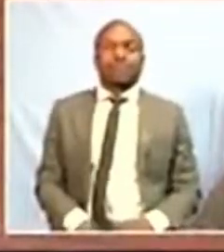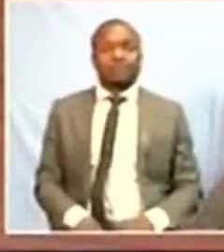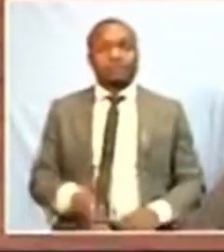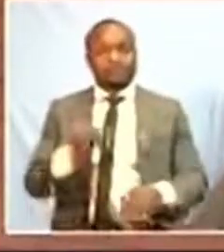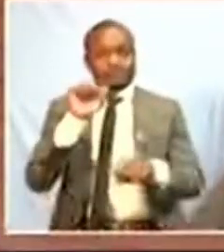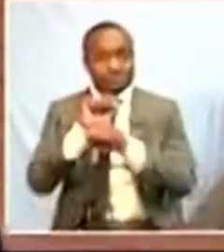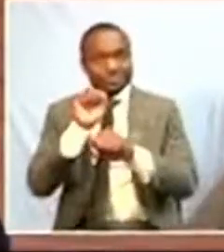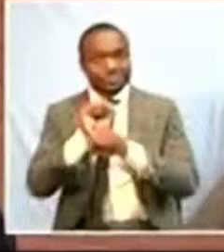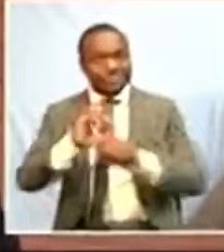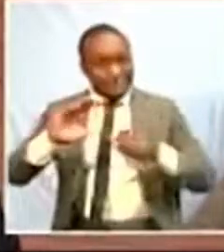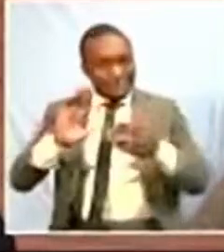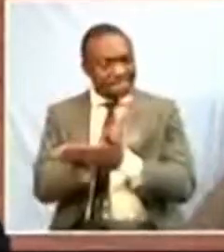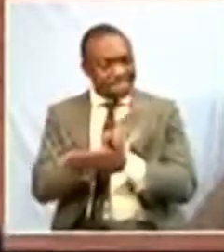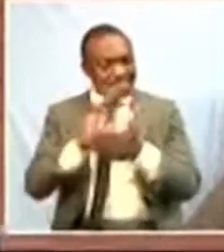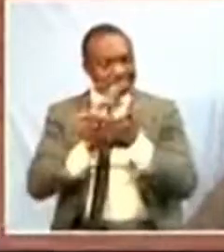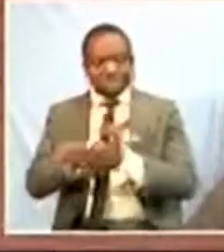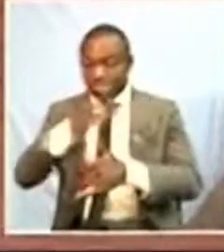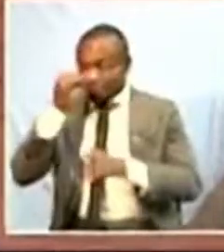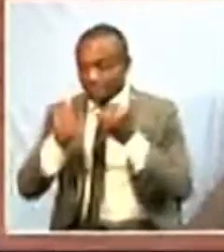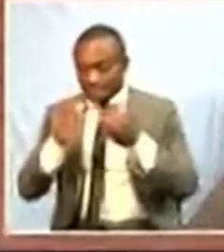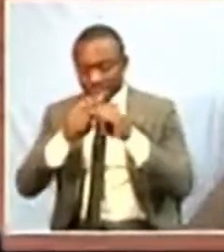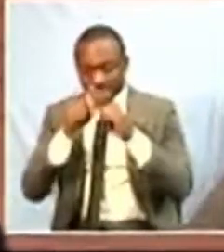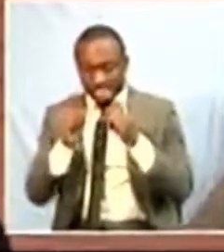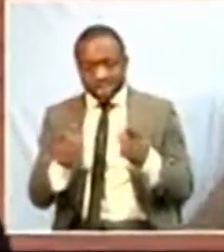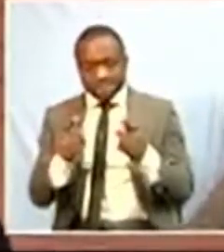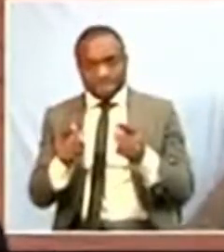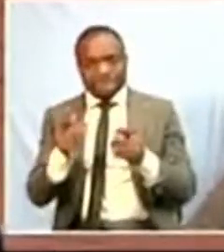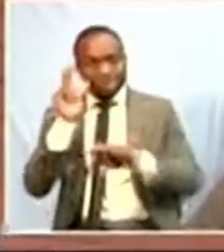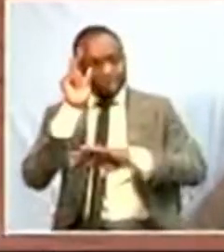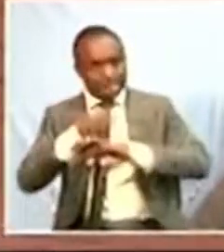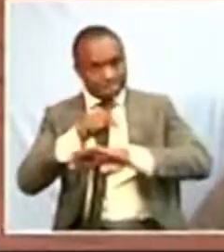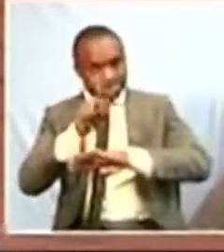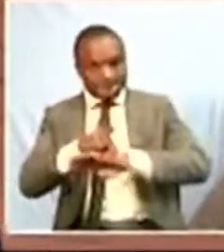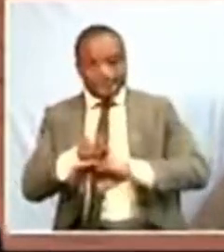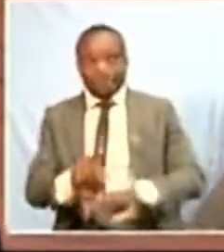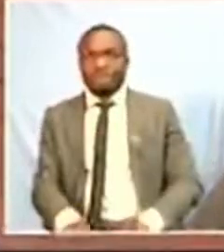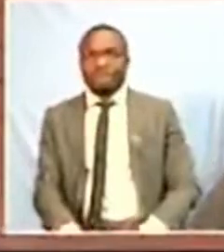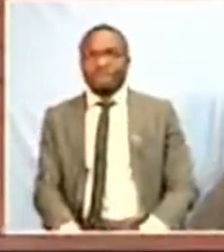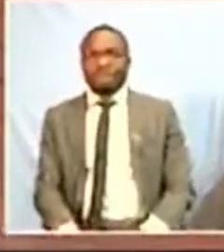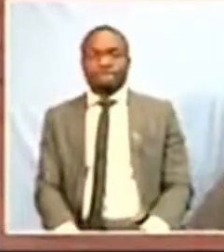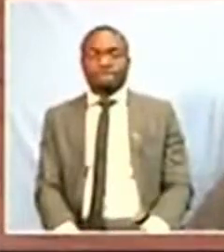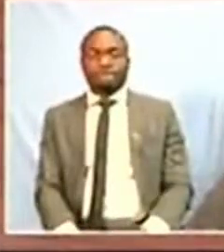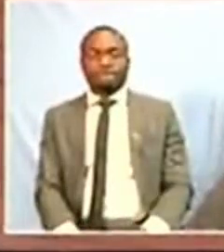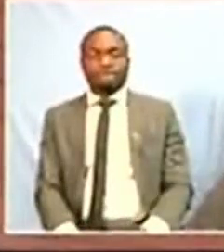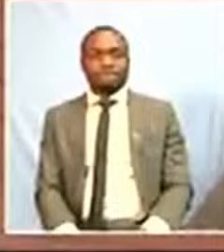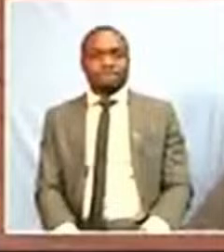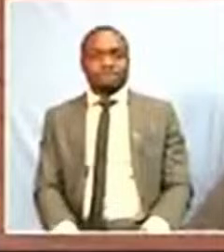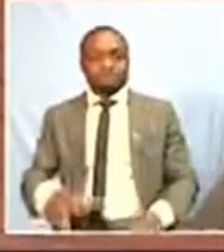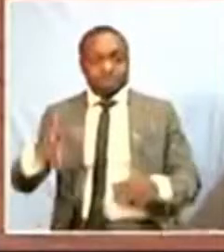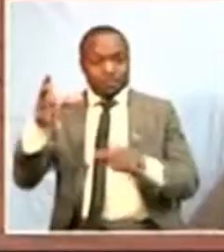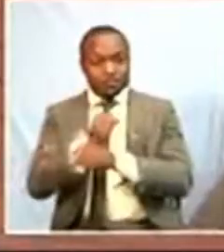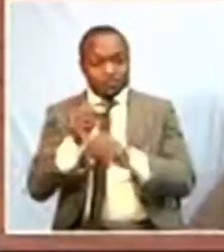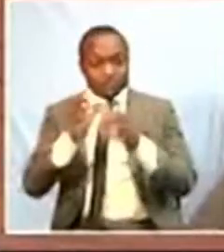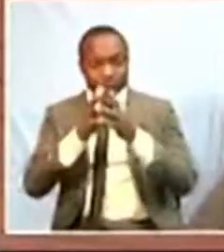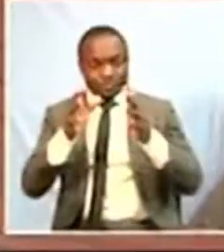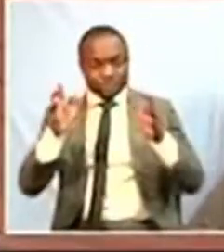were expeditiously completed. Meanwhile, the project actually took more than